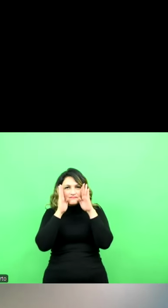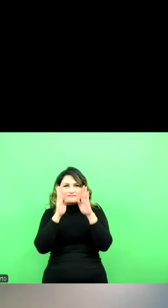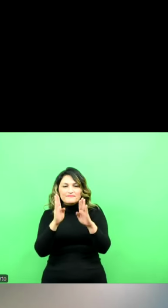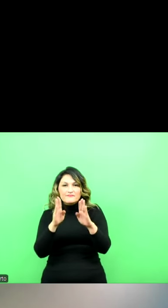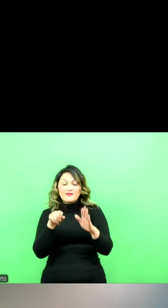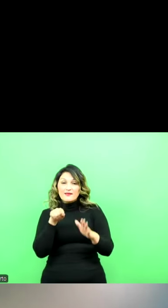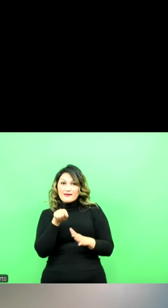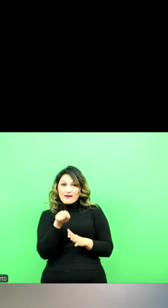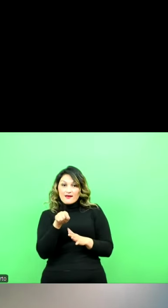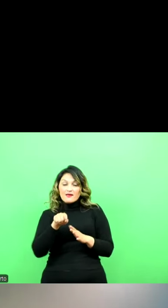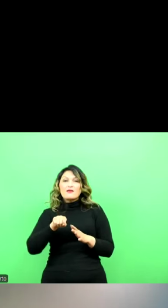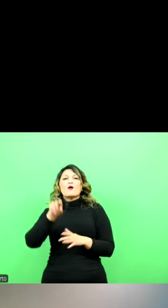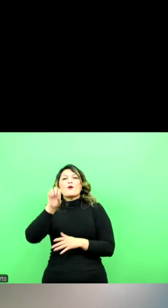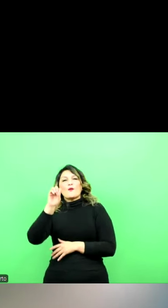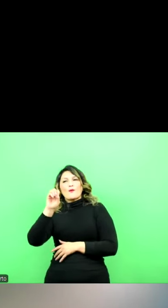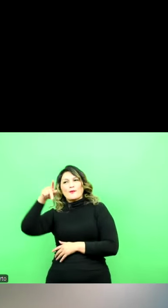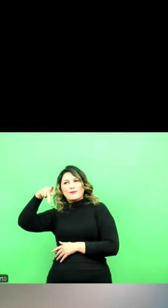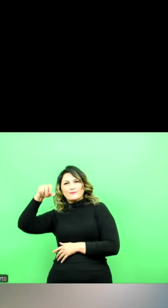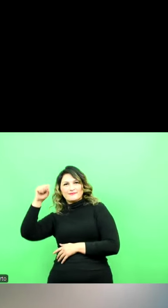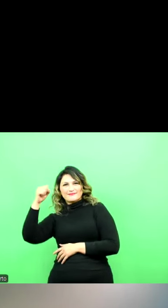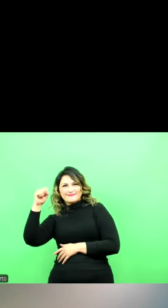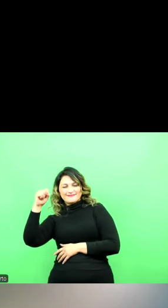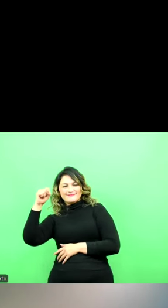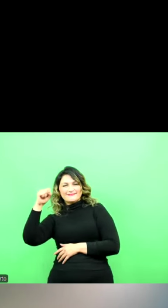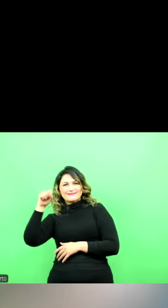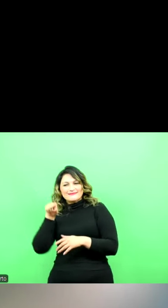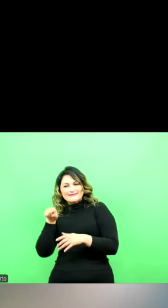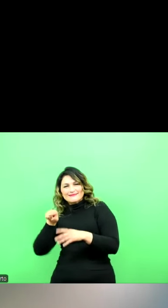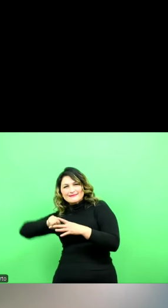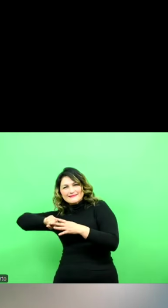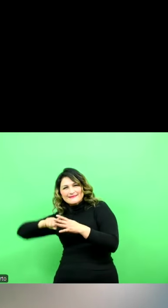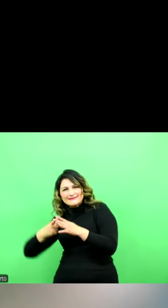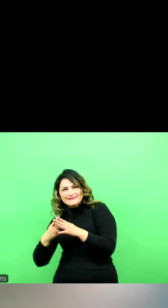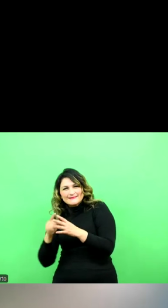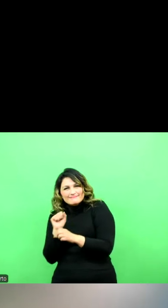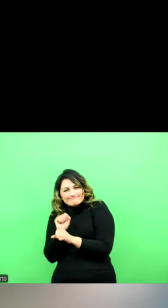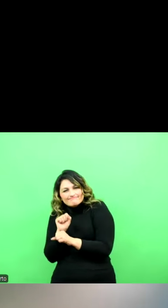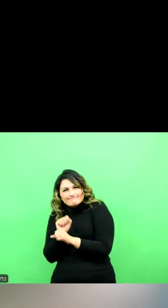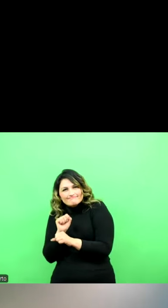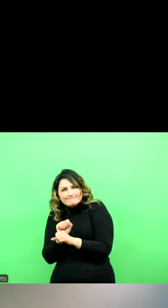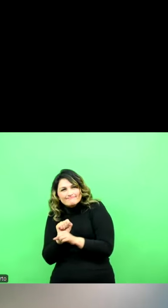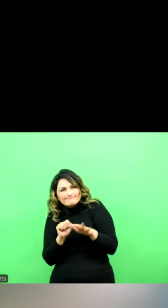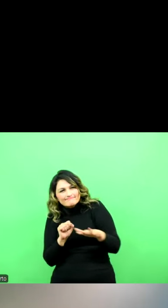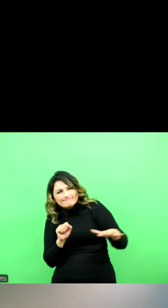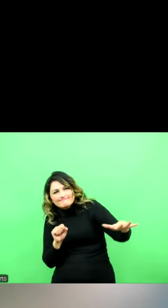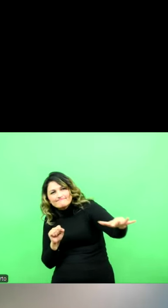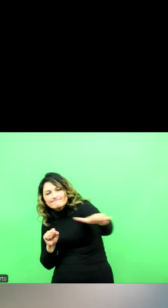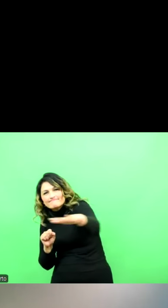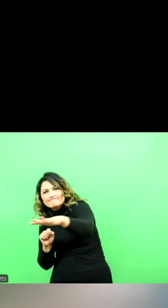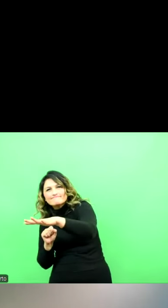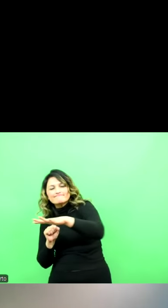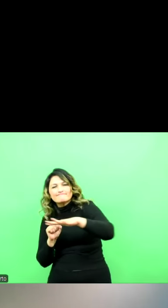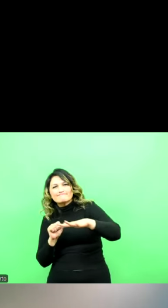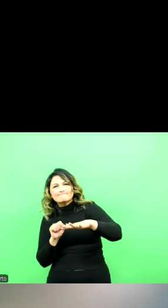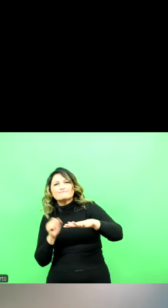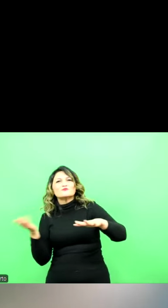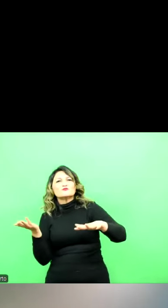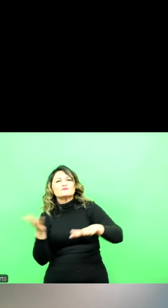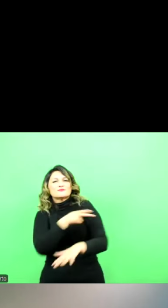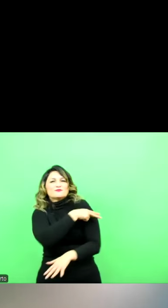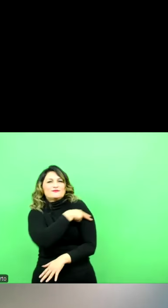this then is part of the initiative developed by PAHO and WHO